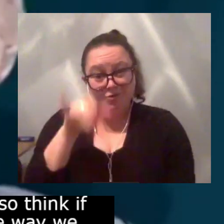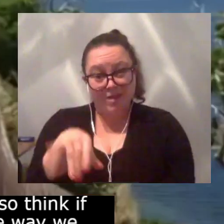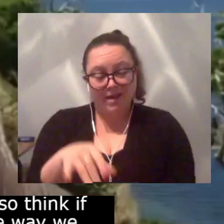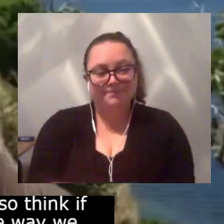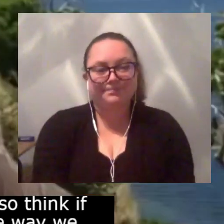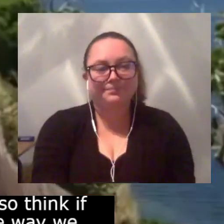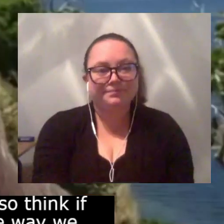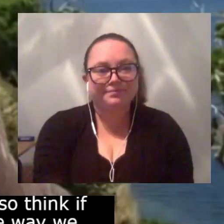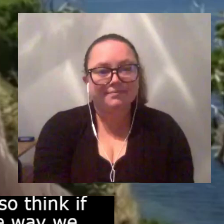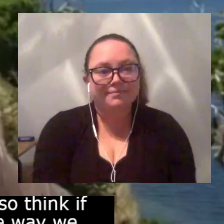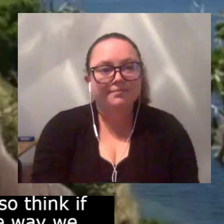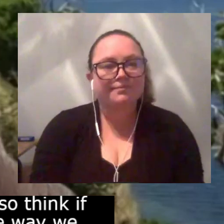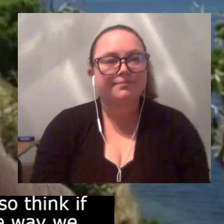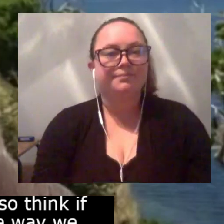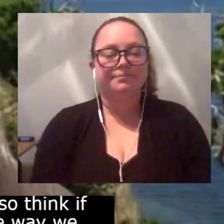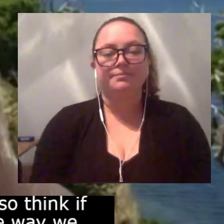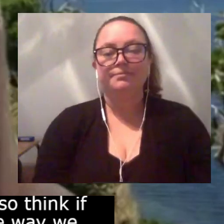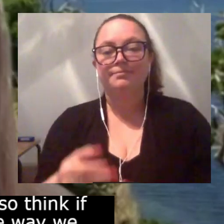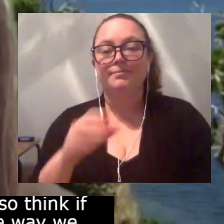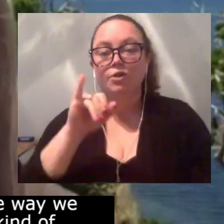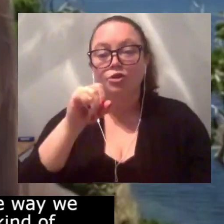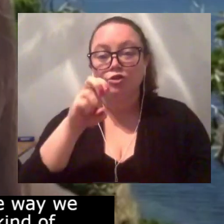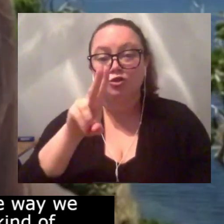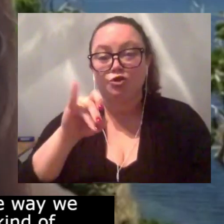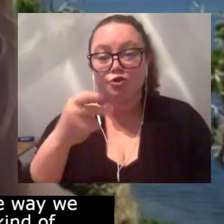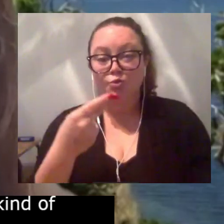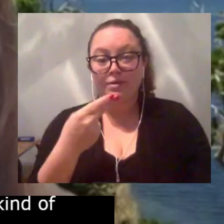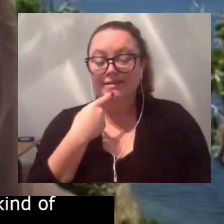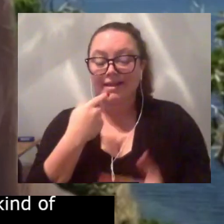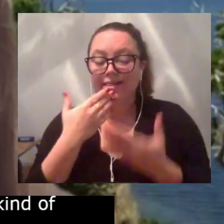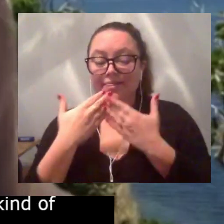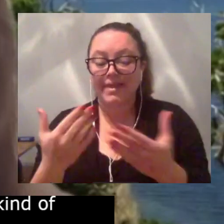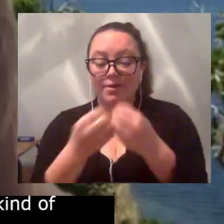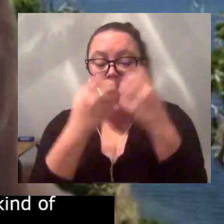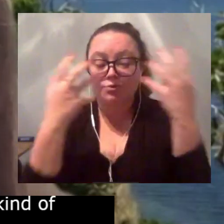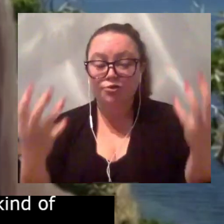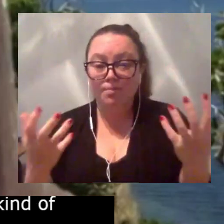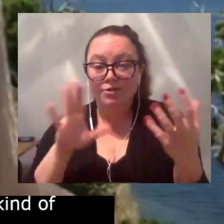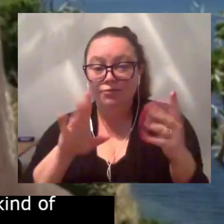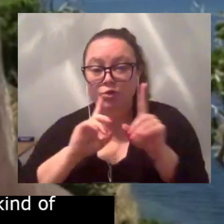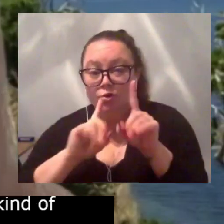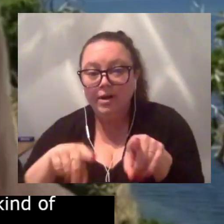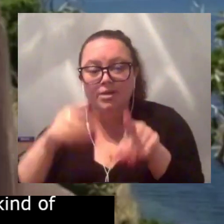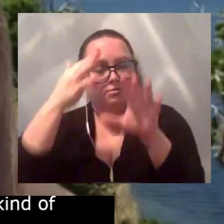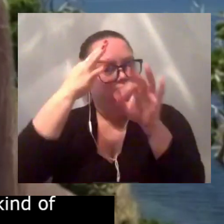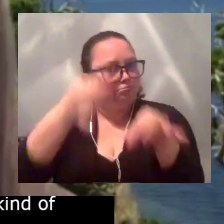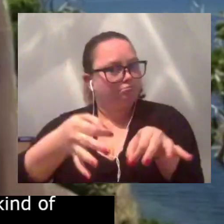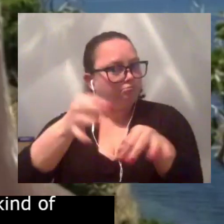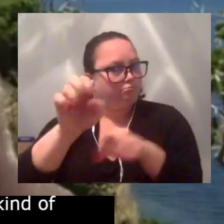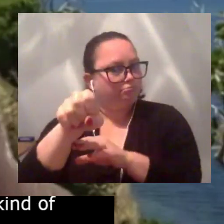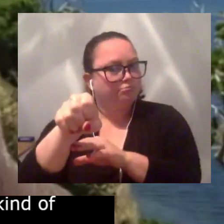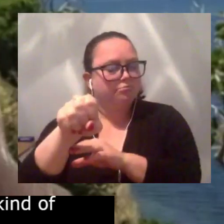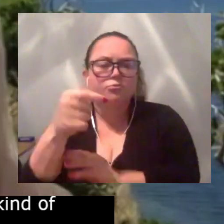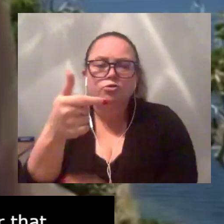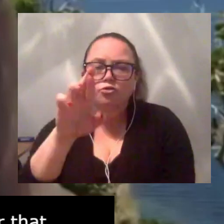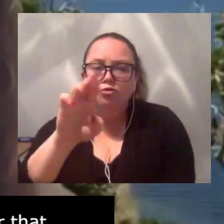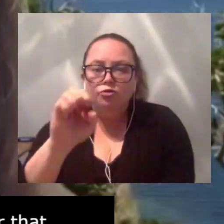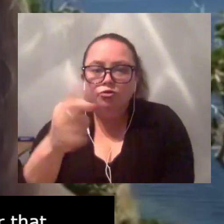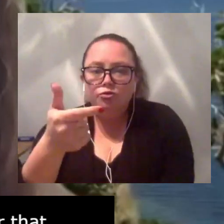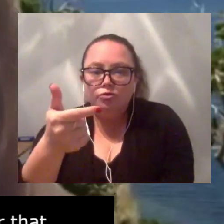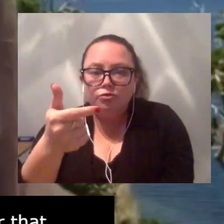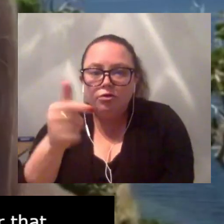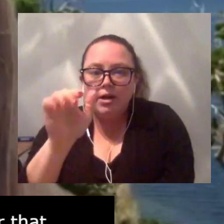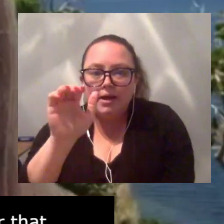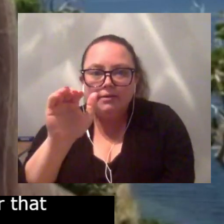Thanks so much, Andrew, for that answer. And I definitely agree. Greg, you had